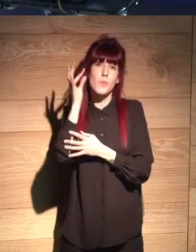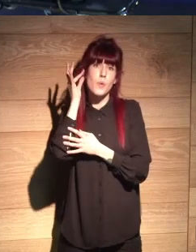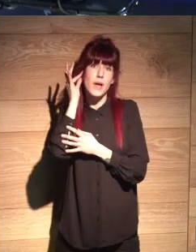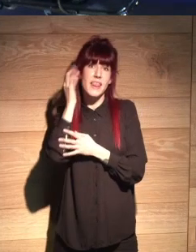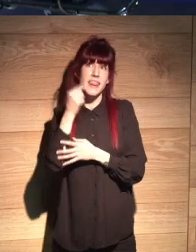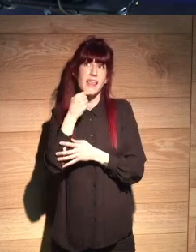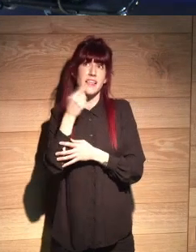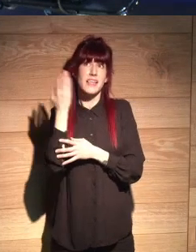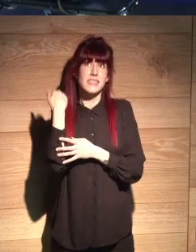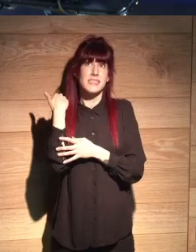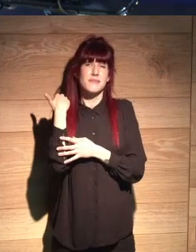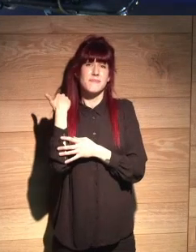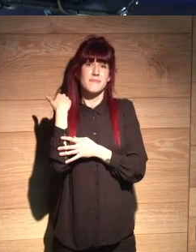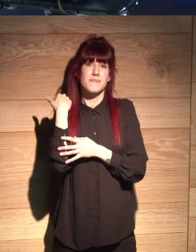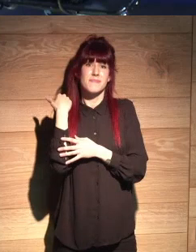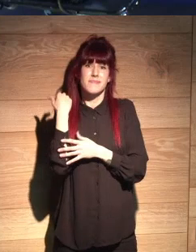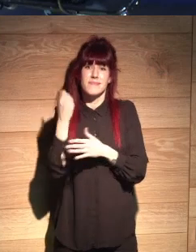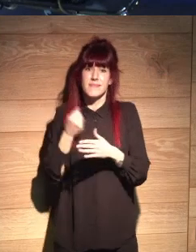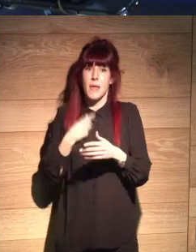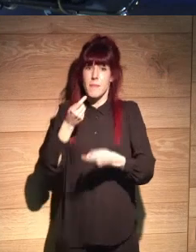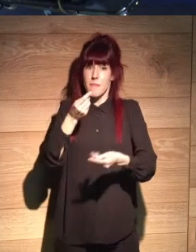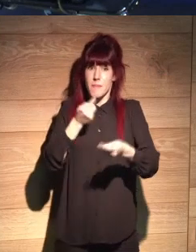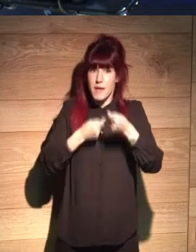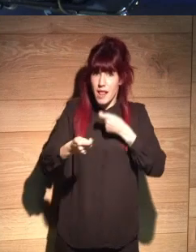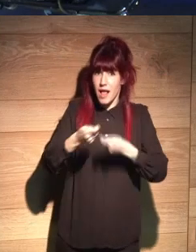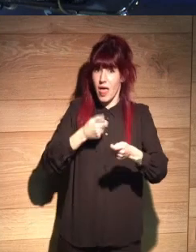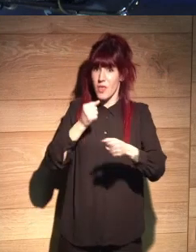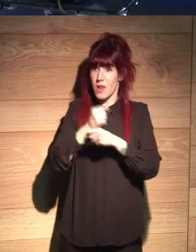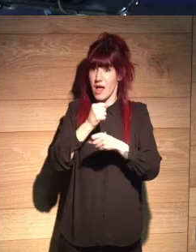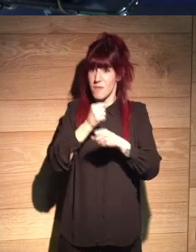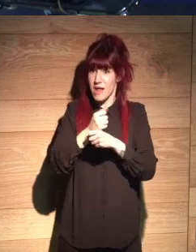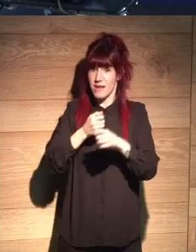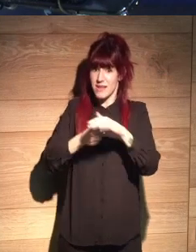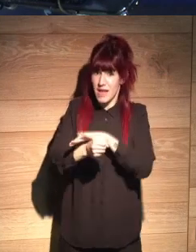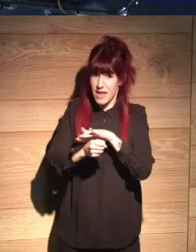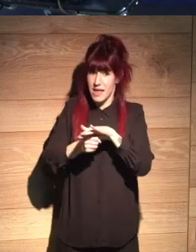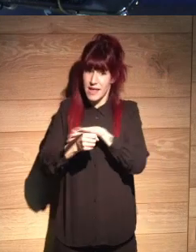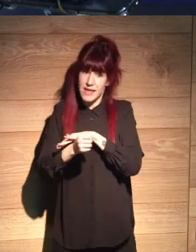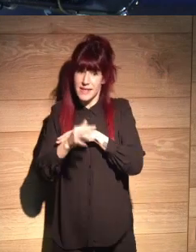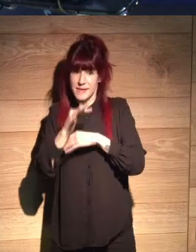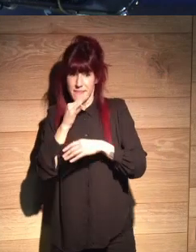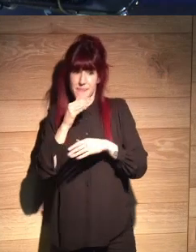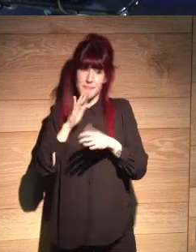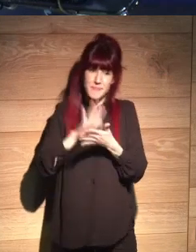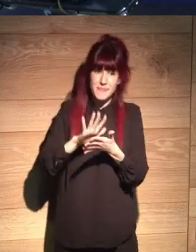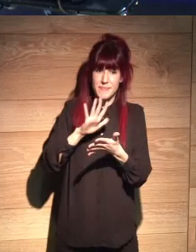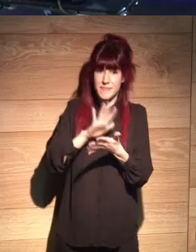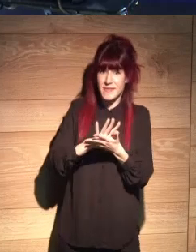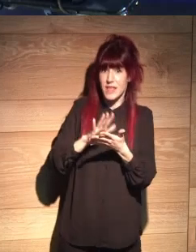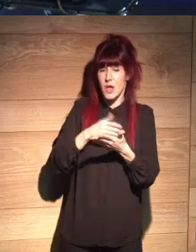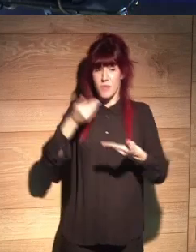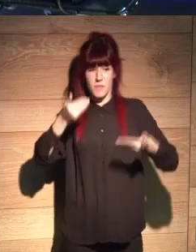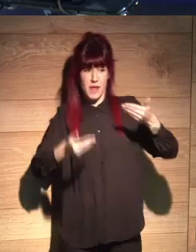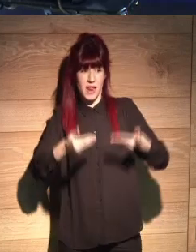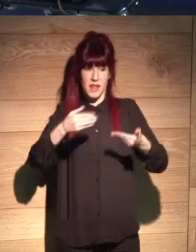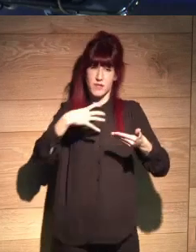As women, as you said before, we have entered later in the labor market. There are still not so many women in executive jobs